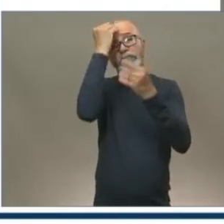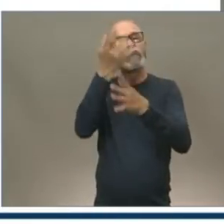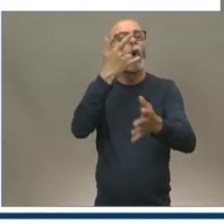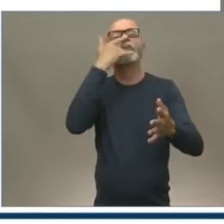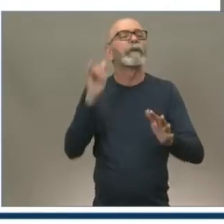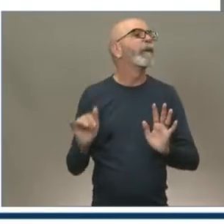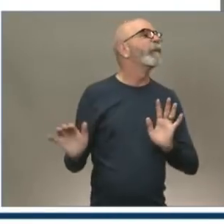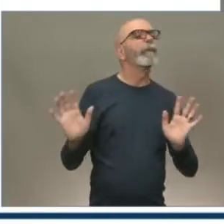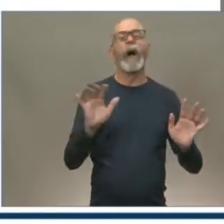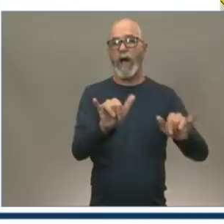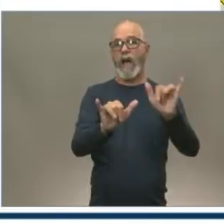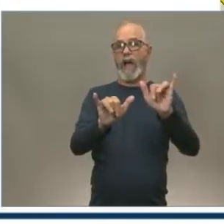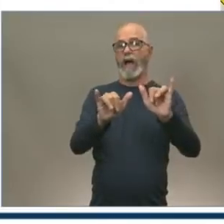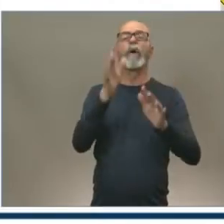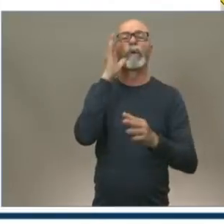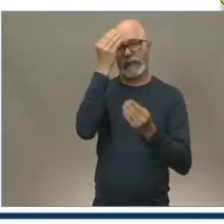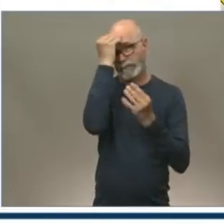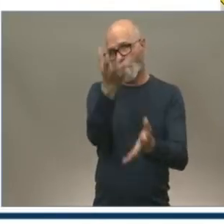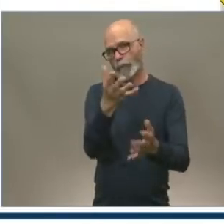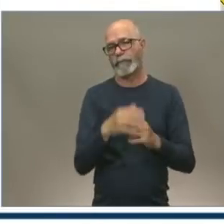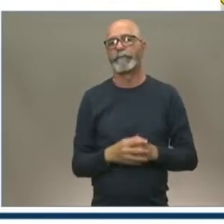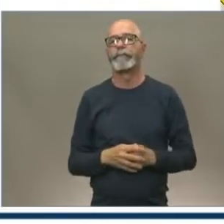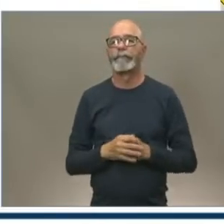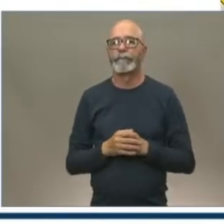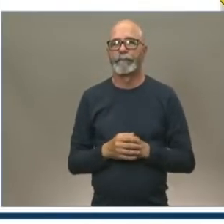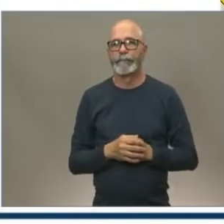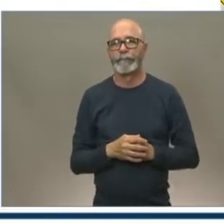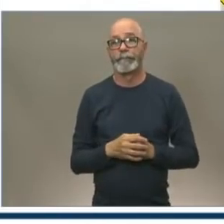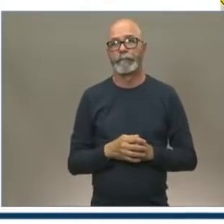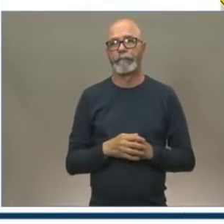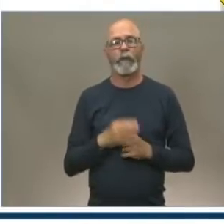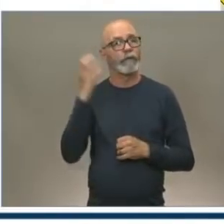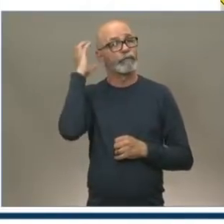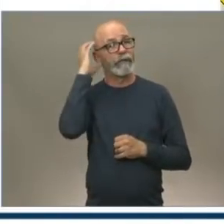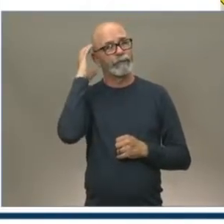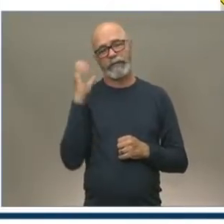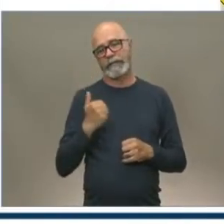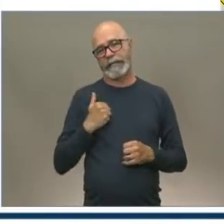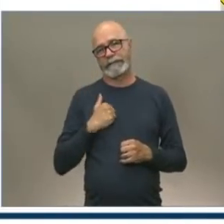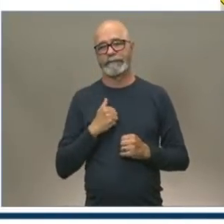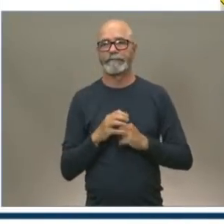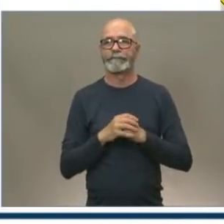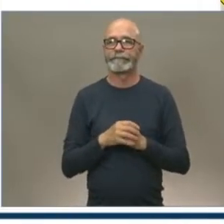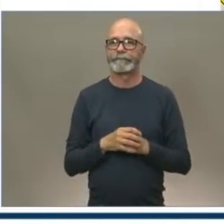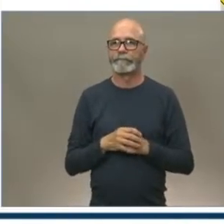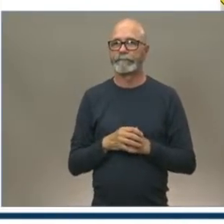up. Next, we have Radio Canada, Adrienne Blanc. Adrienne, please go ahead.